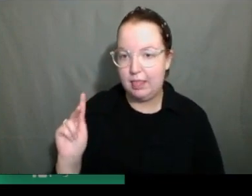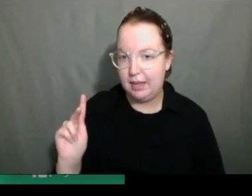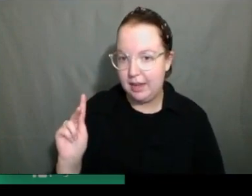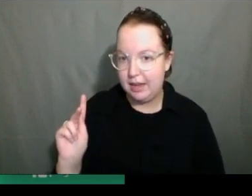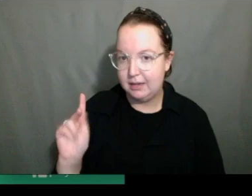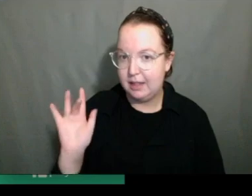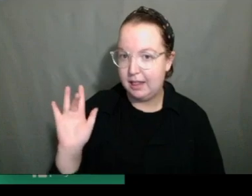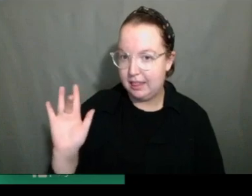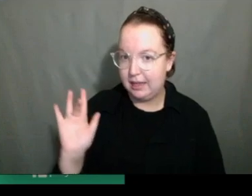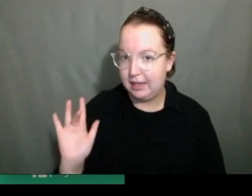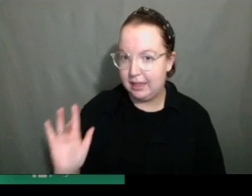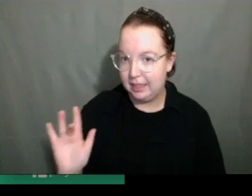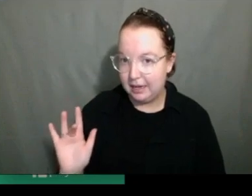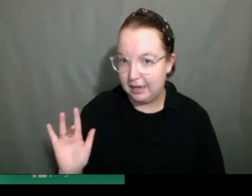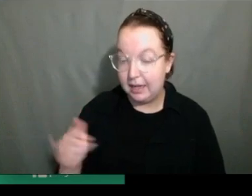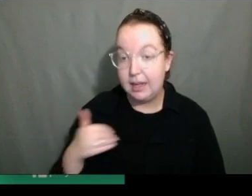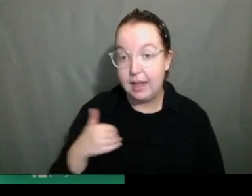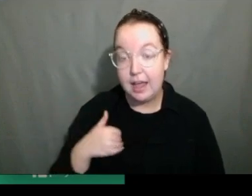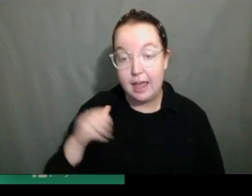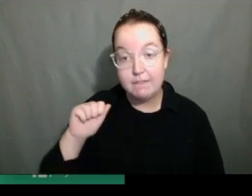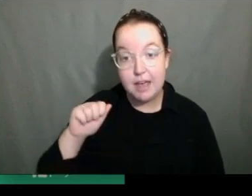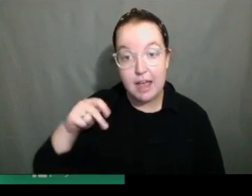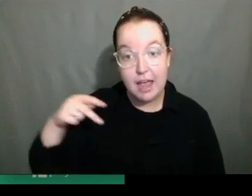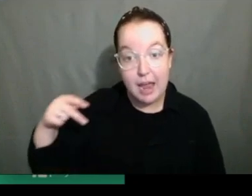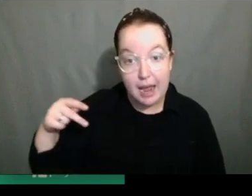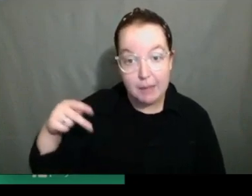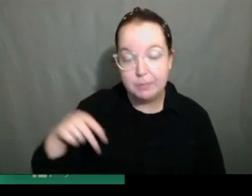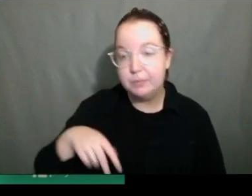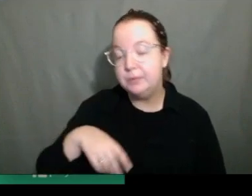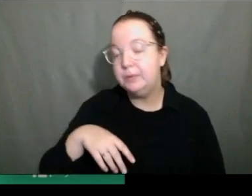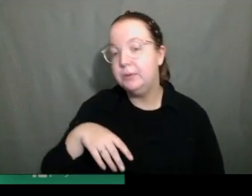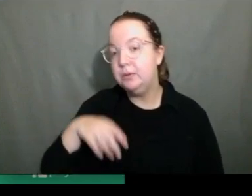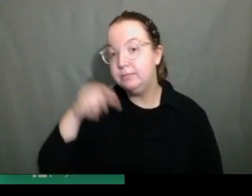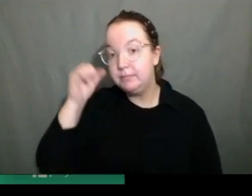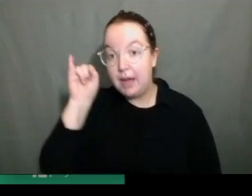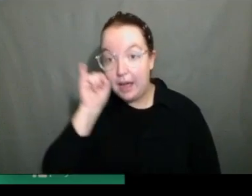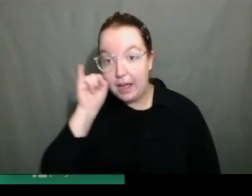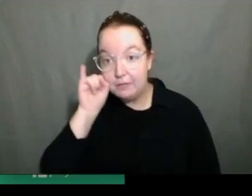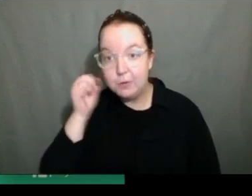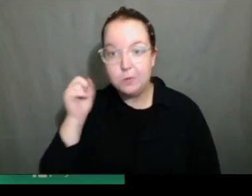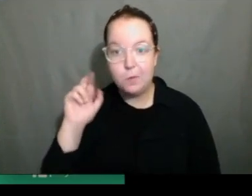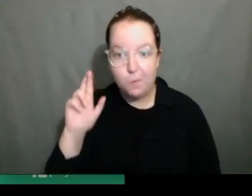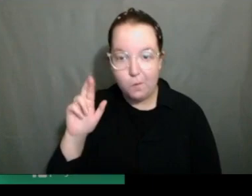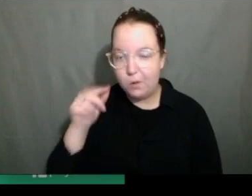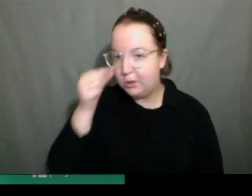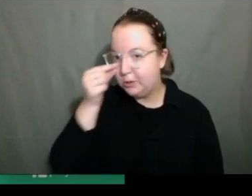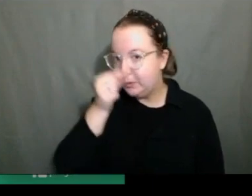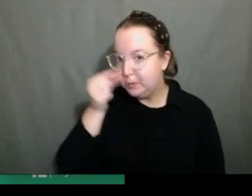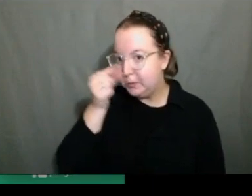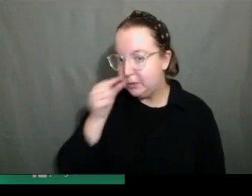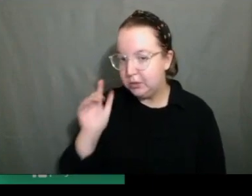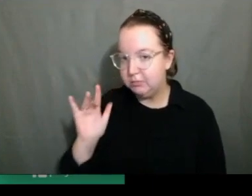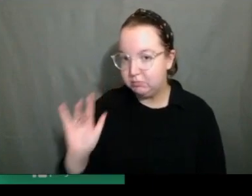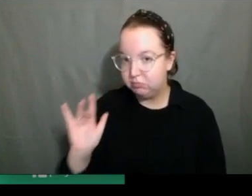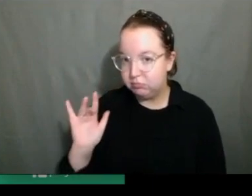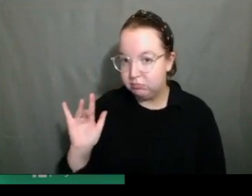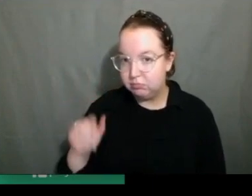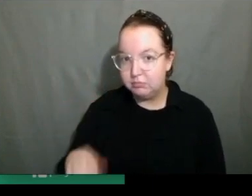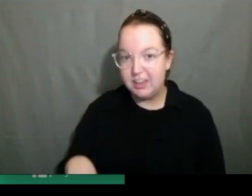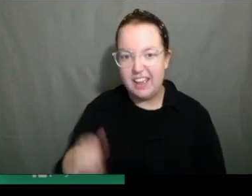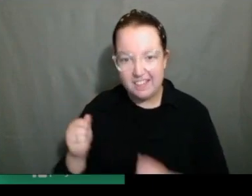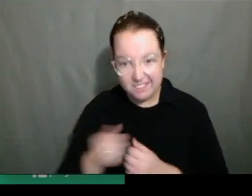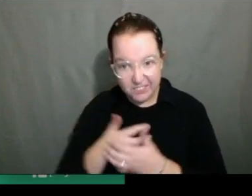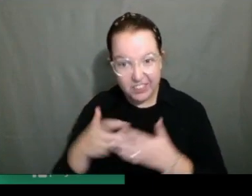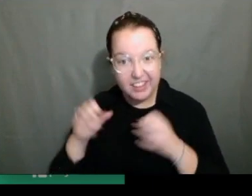have links to the App Store and Google Play Store, where you can download our app. Everything that we go through today, you can